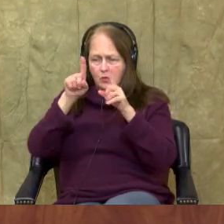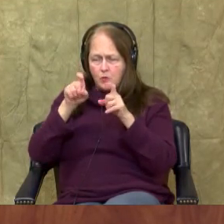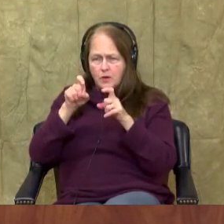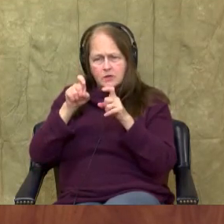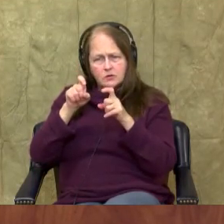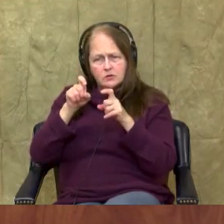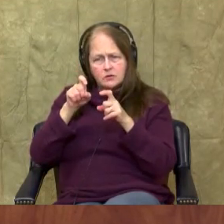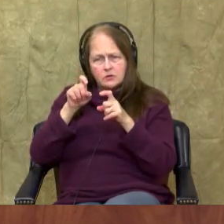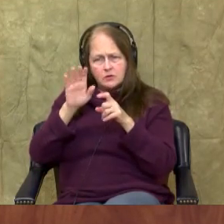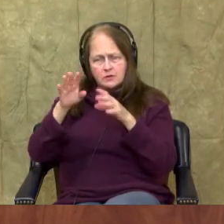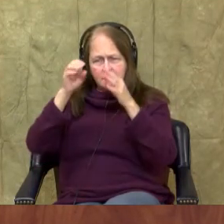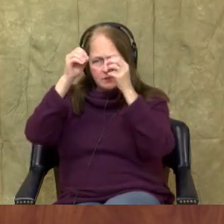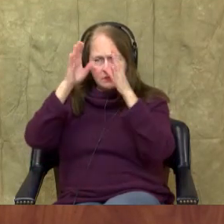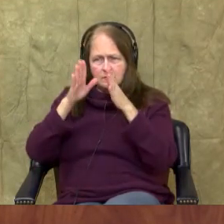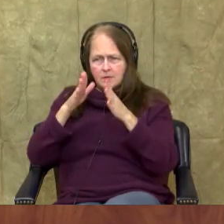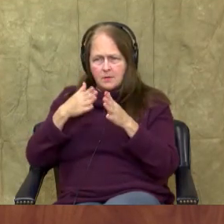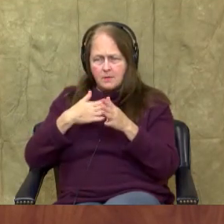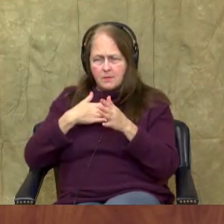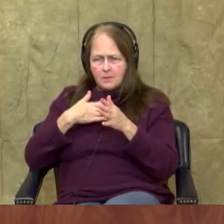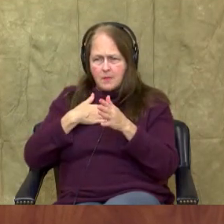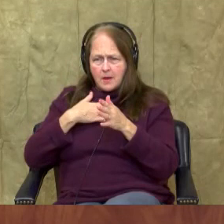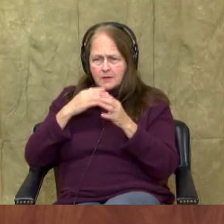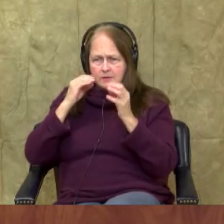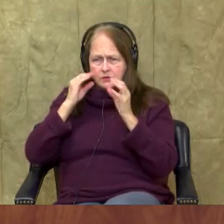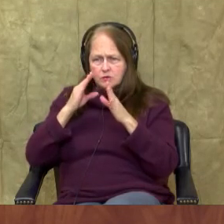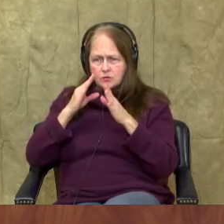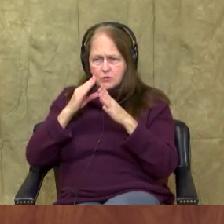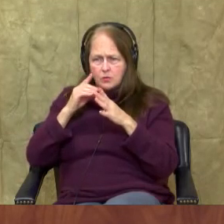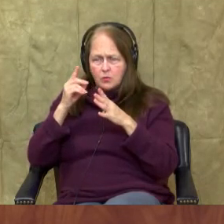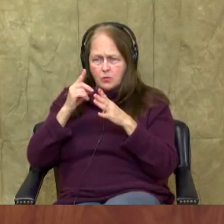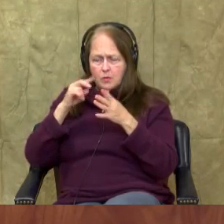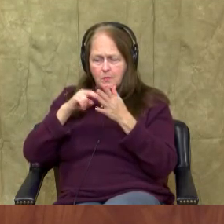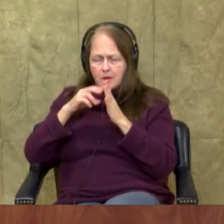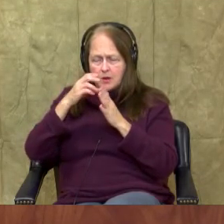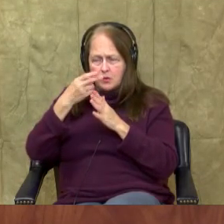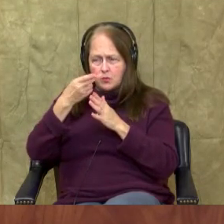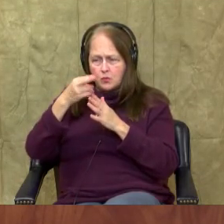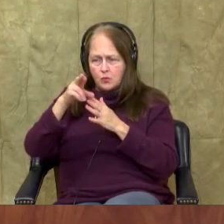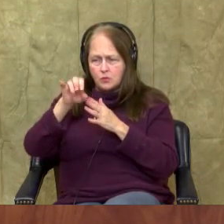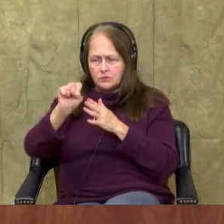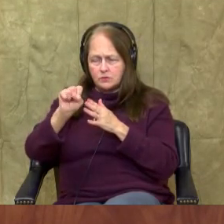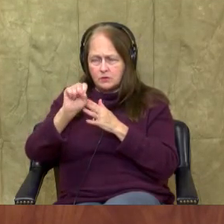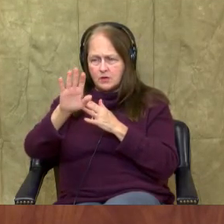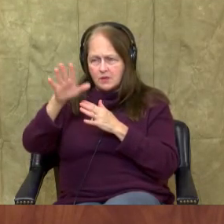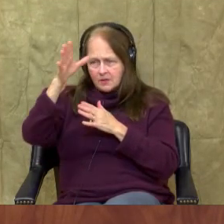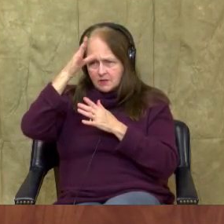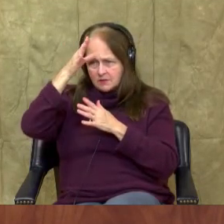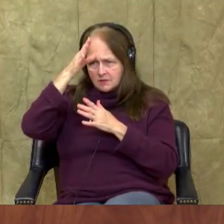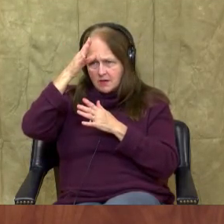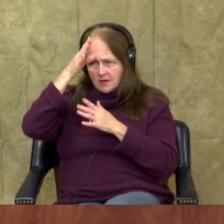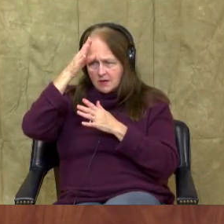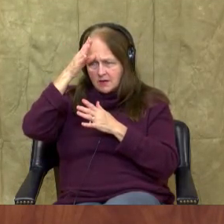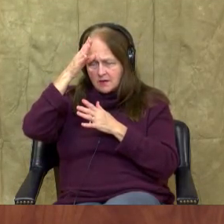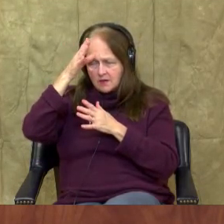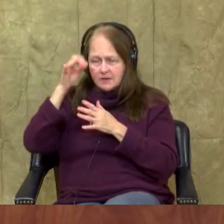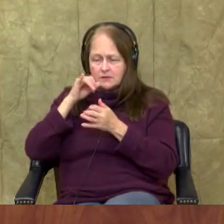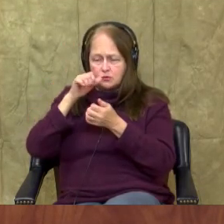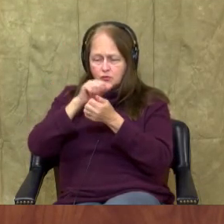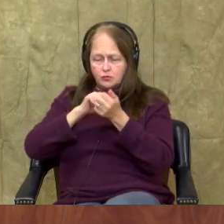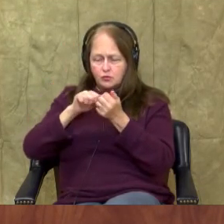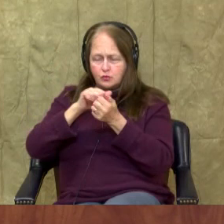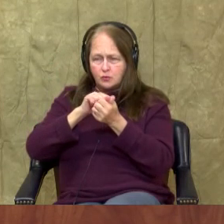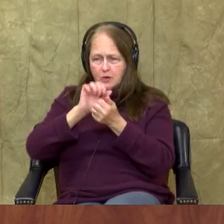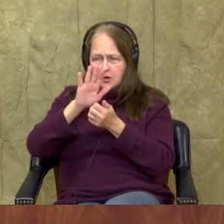be given by your teacher might look like this. What does Chris mean when she tells Chris that his dad is chewing up his words to see